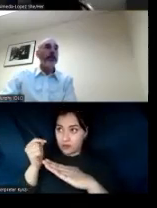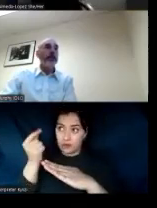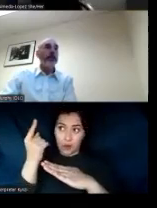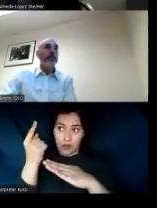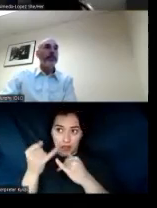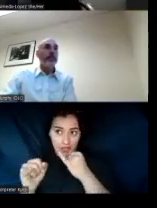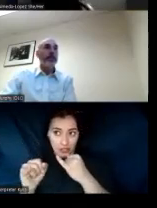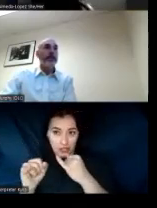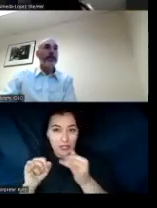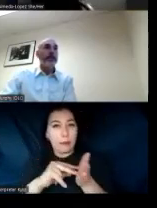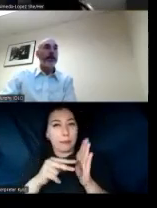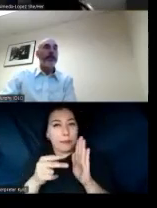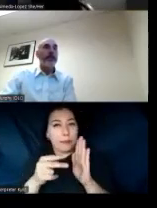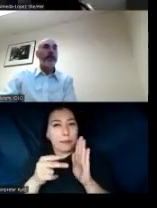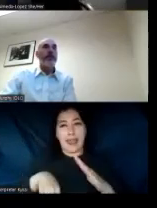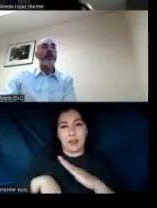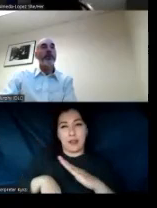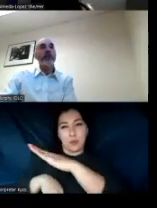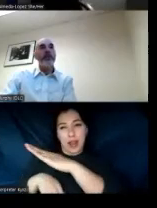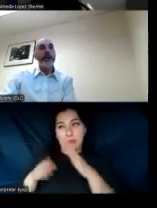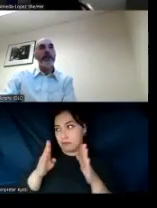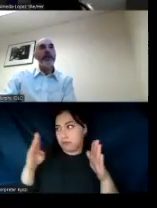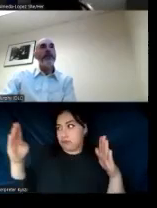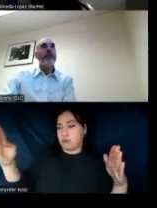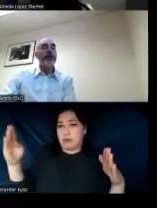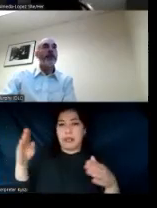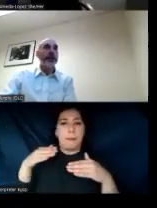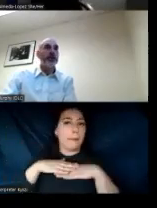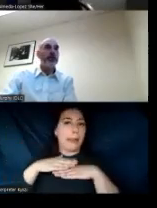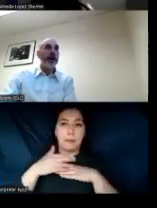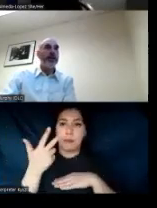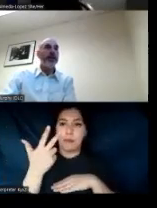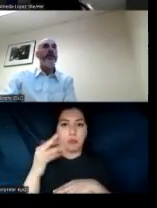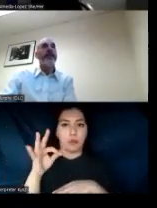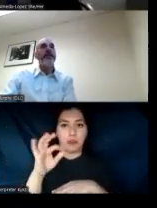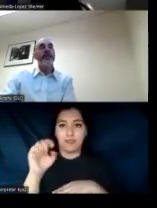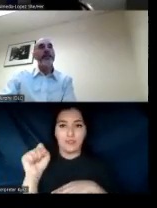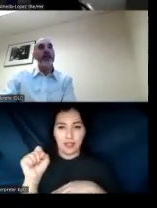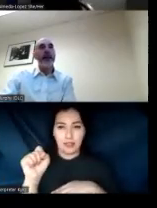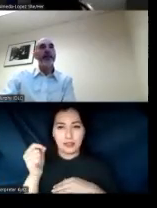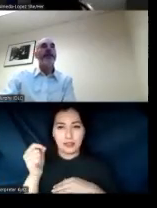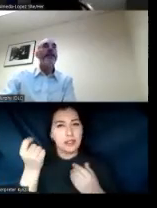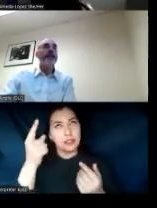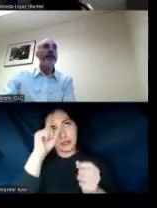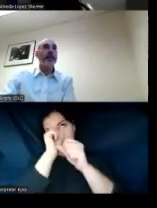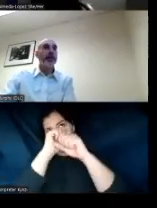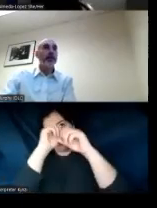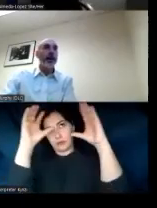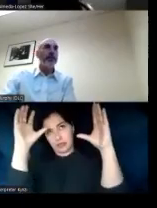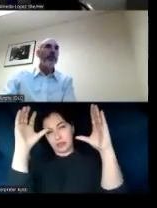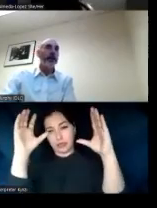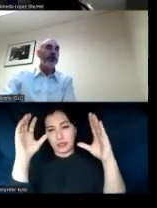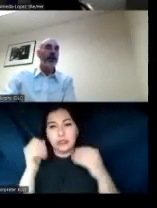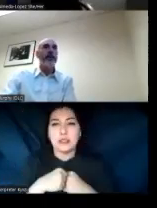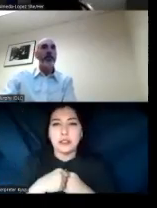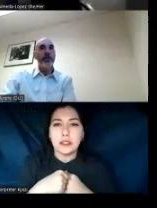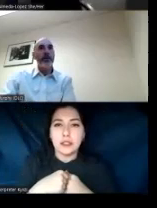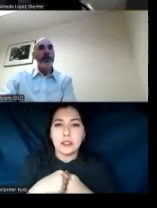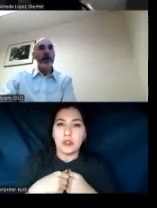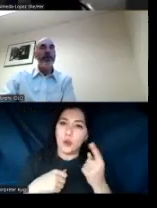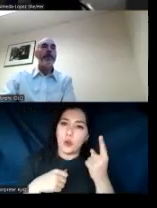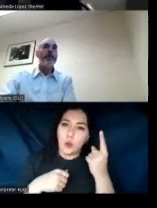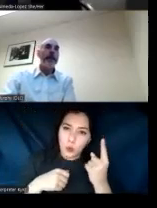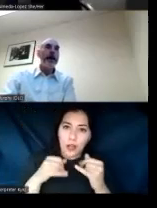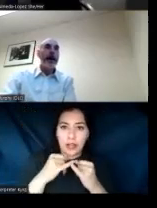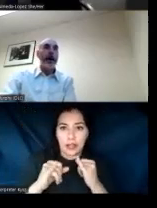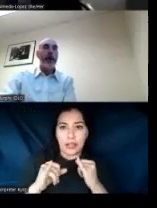feet. Okay, so 3 feet for the 3 inch rise. If it's a 6 inch rise, then 6 foot ramp. 1 inch rise, 1 foot